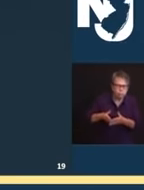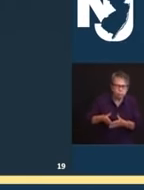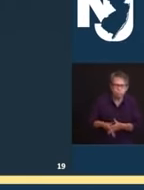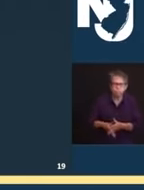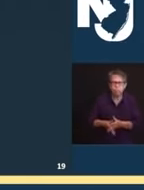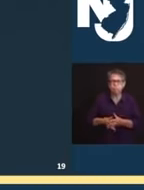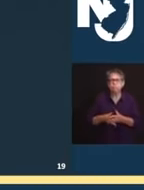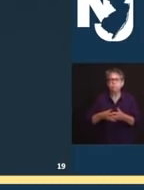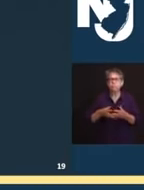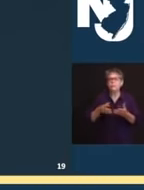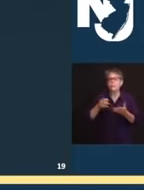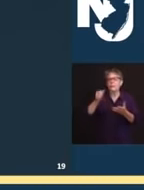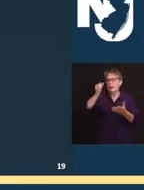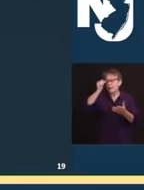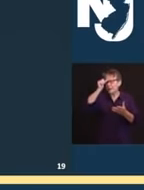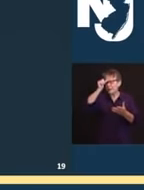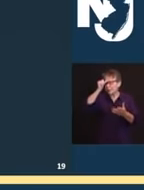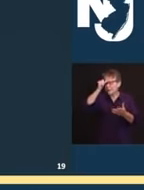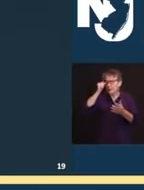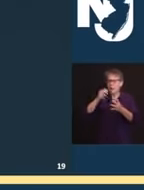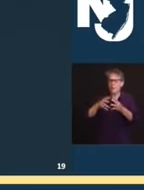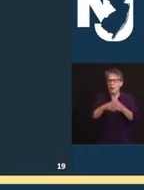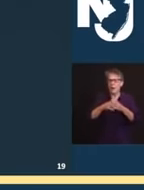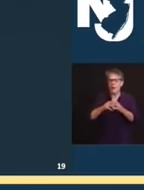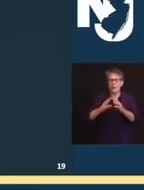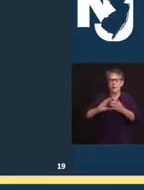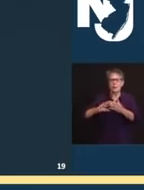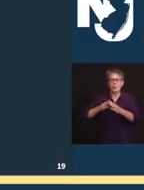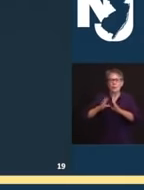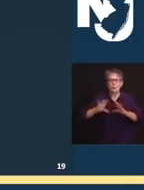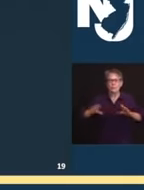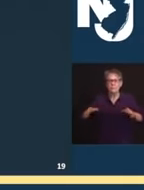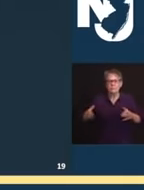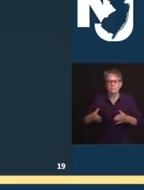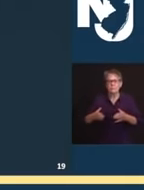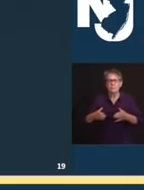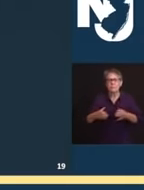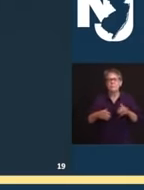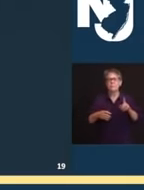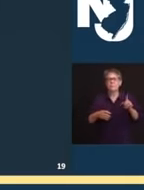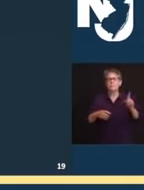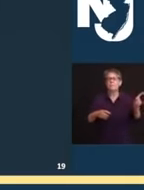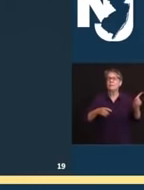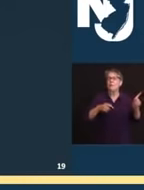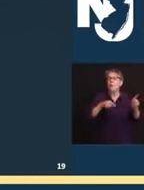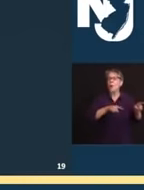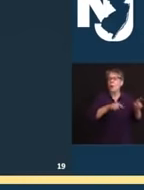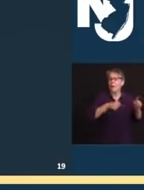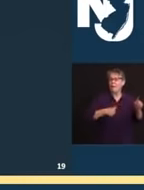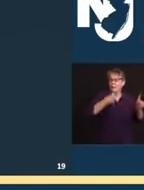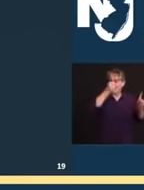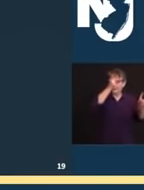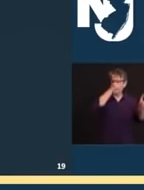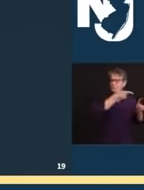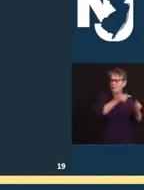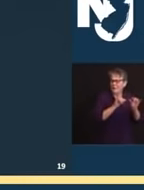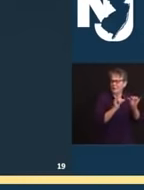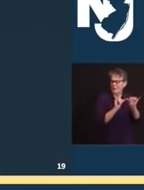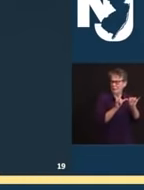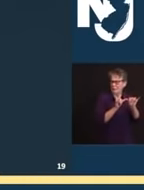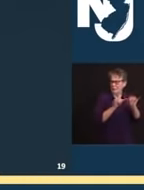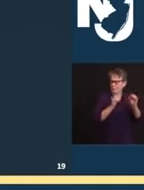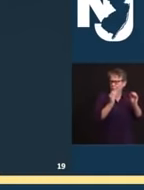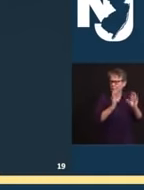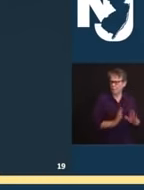he was a professor of mechanical engineering who continued to counsel his former students long after they left his classroom, and many, by